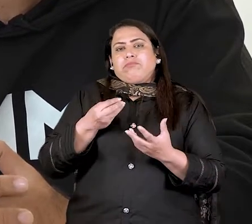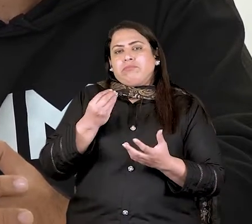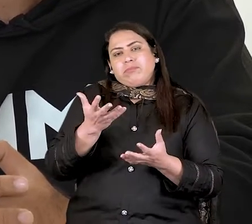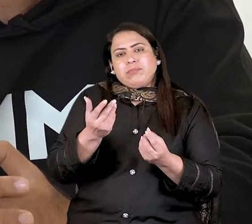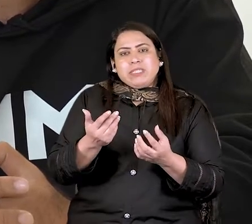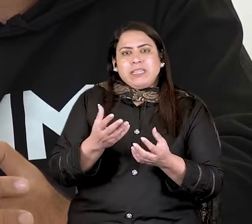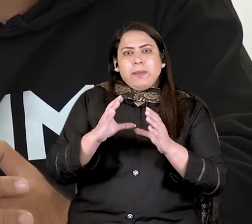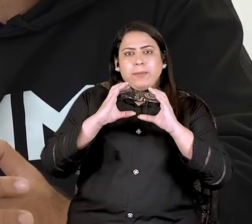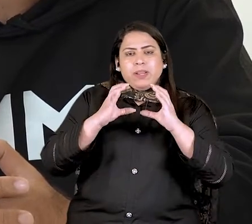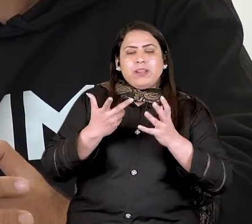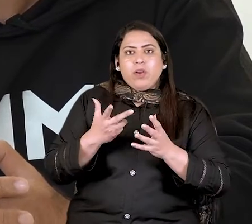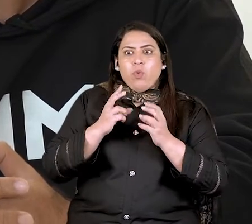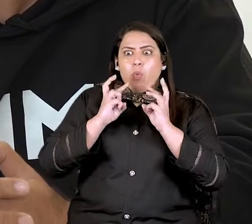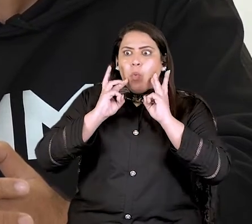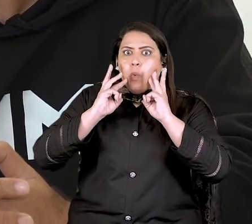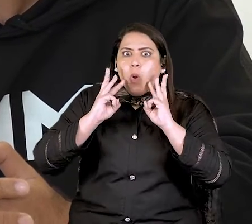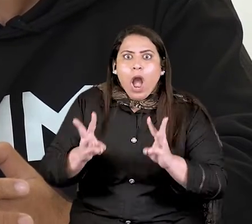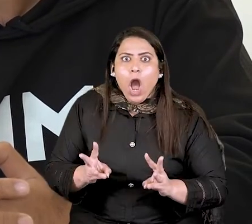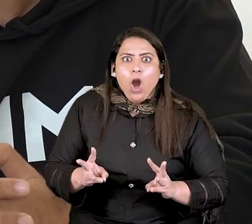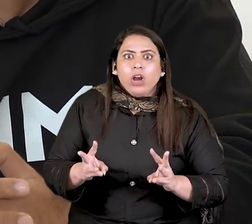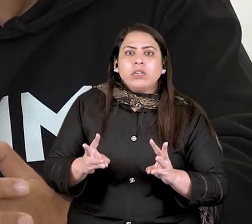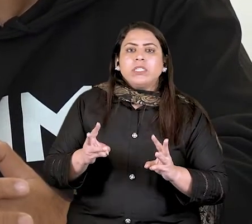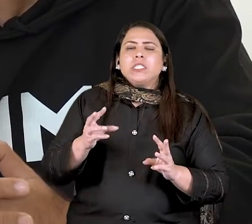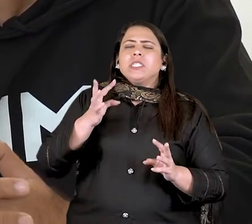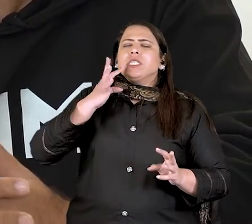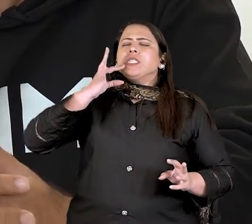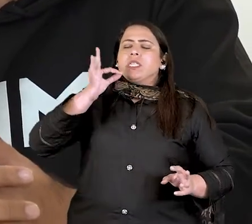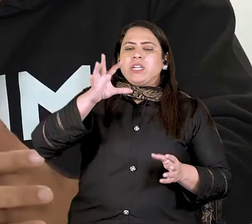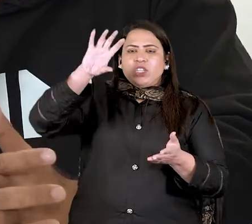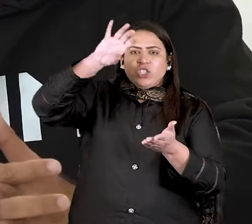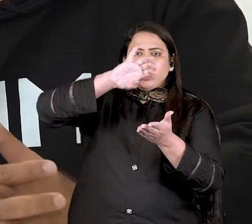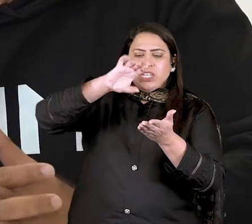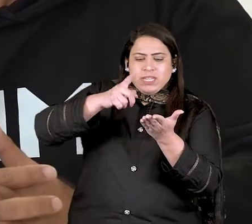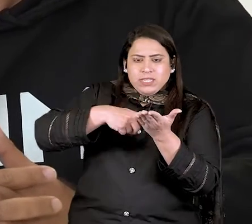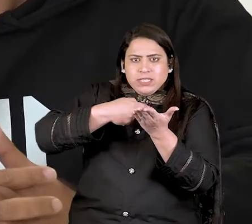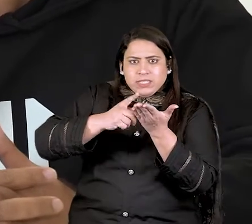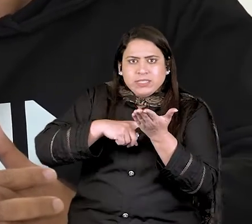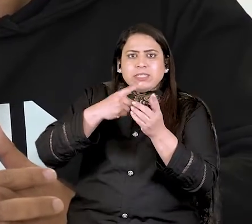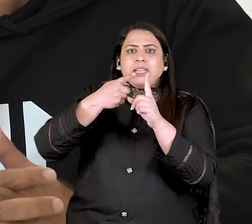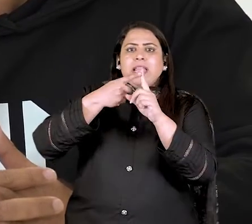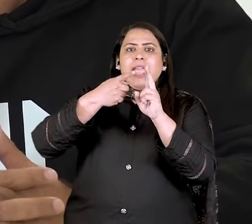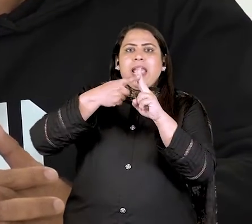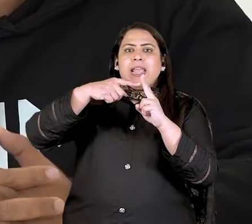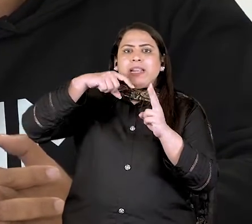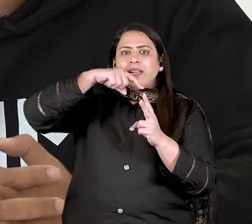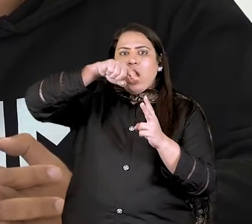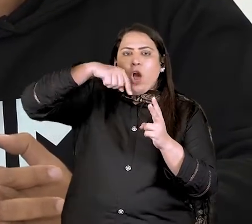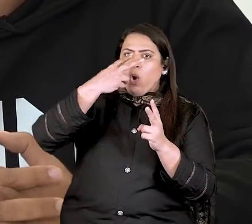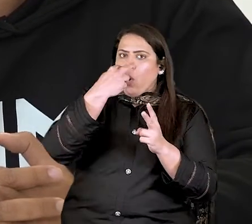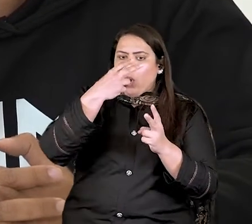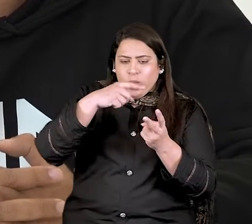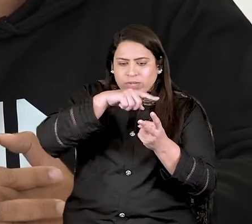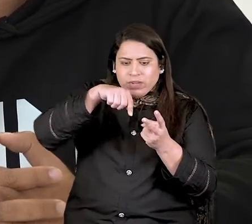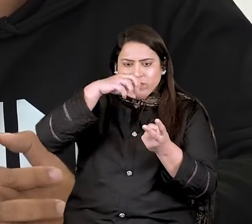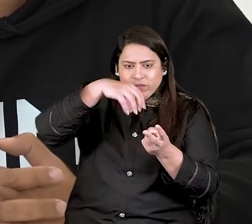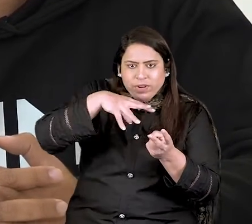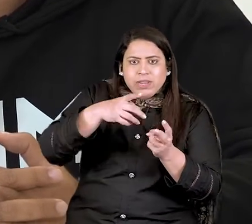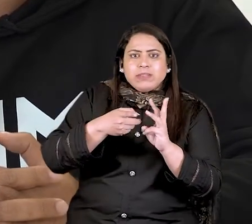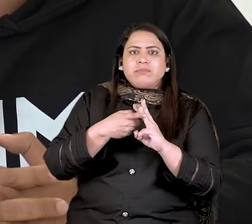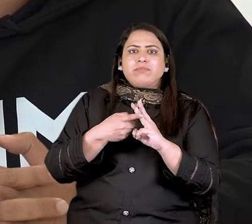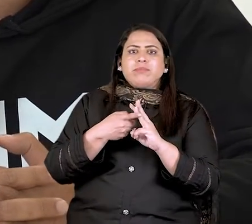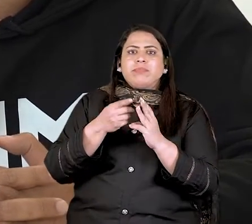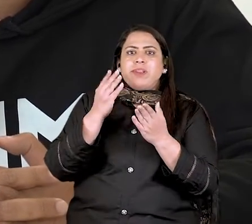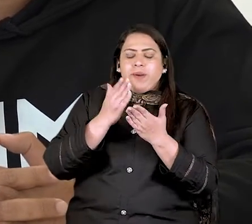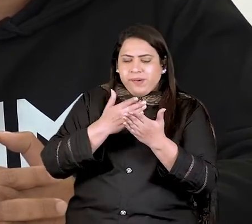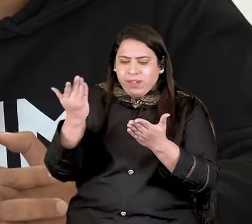what they eat. I So- just made one 3 days ago. It was the most amazing combination. While making it, it made me hungry. I made the same thing again. I ate